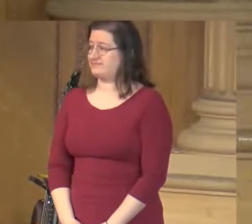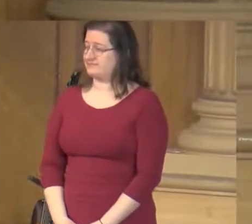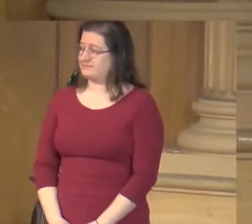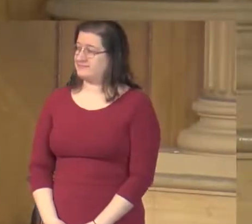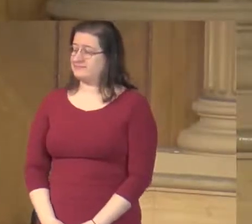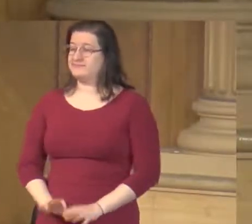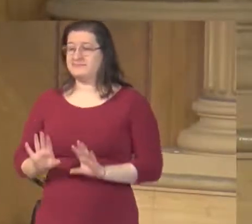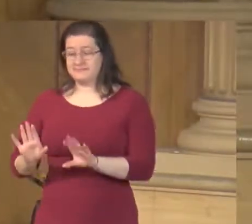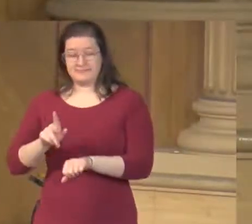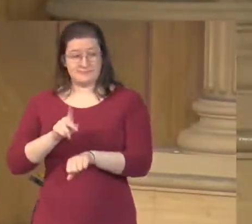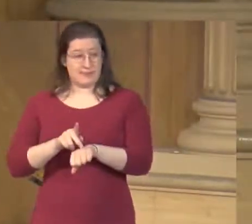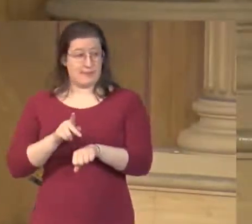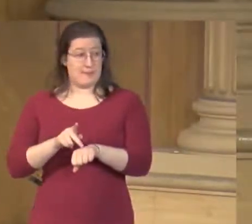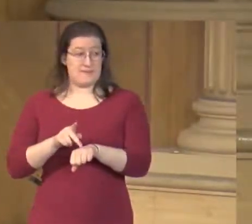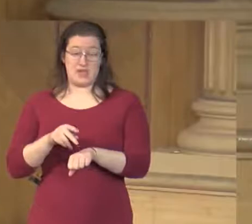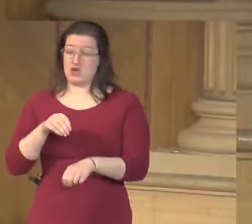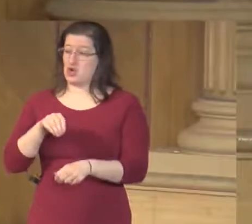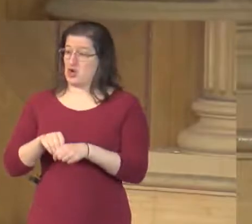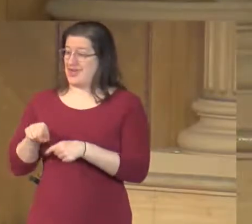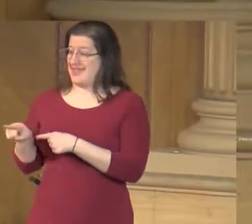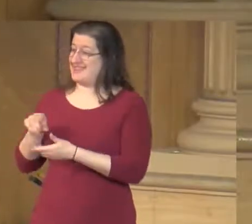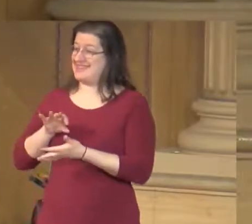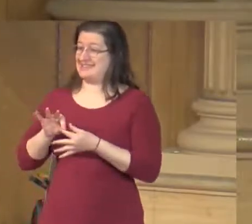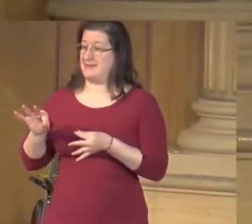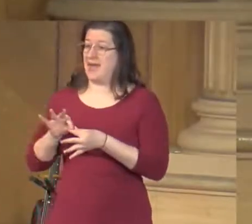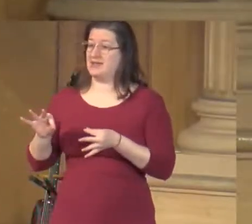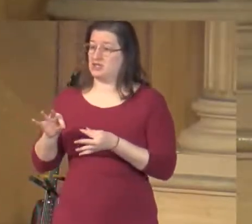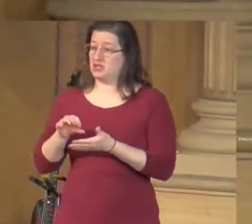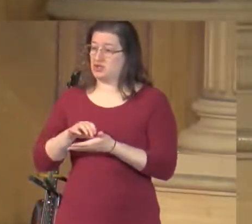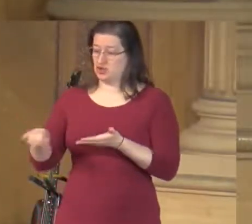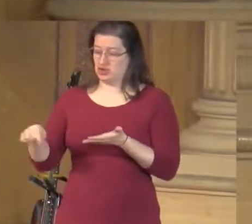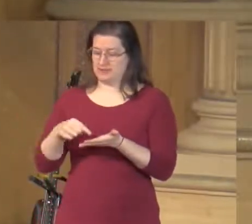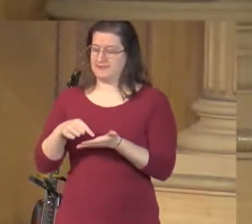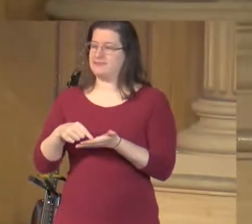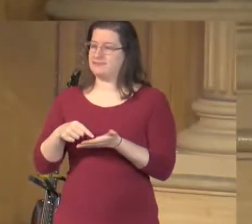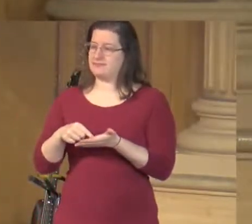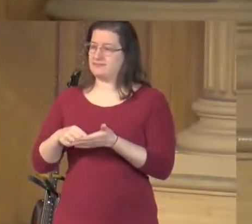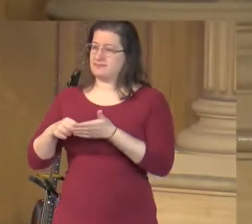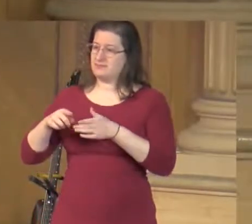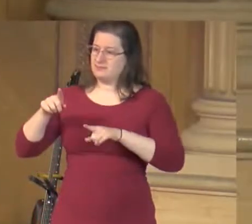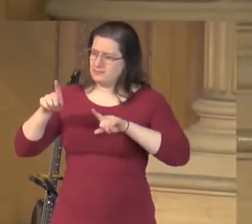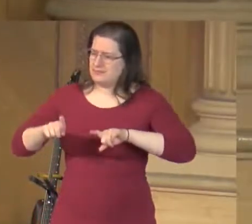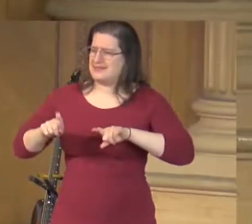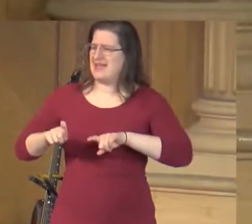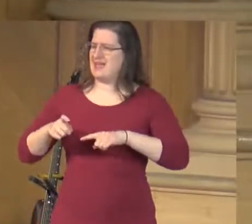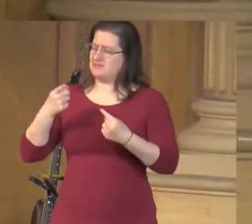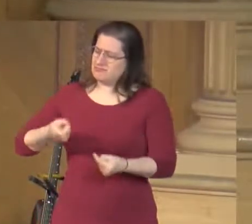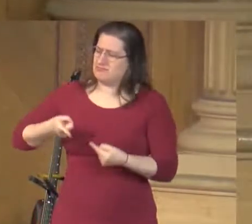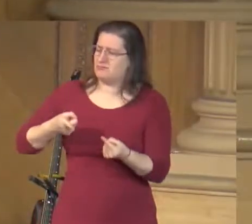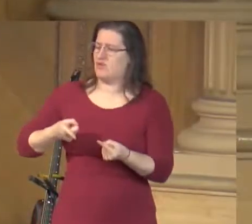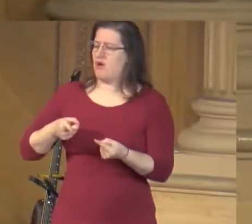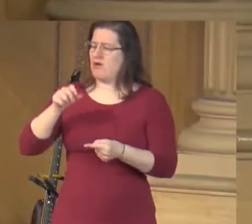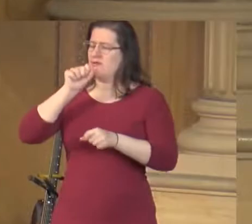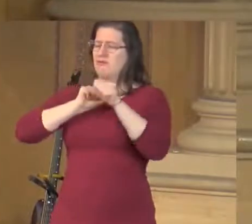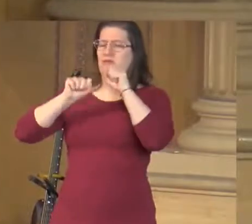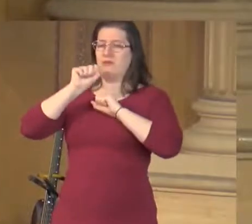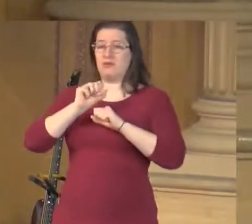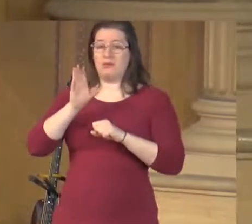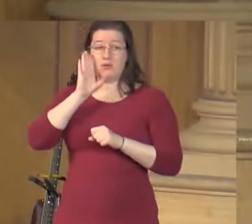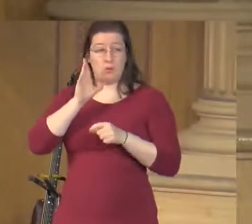Now, Peter, in this passage, is dealing most specifically with trials that come our way because we're following Christ in a world that opposes him.